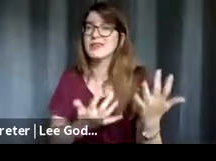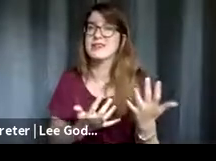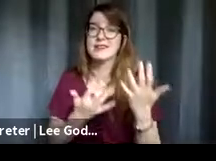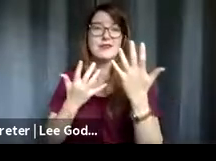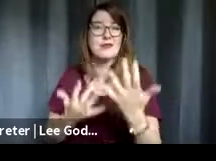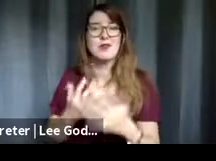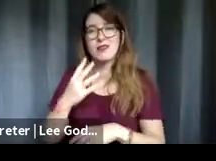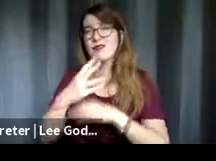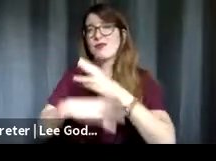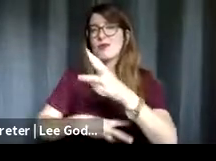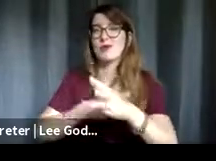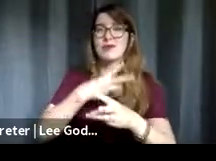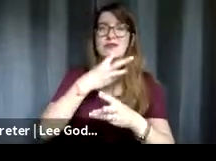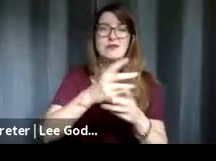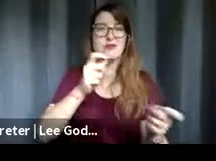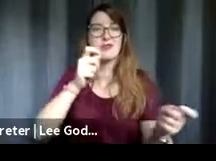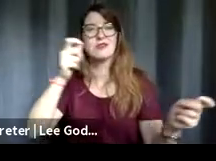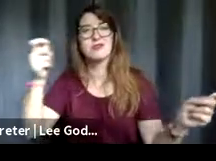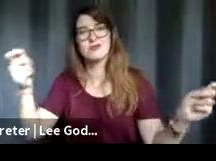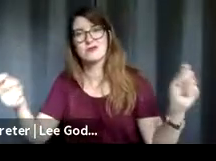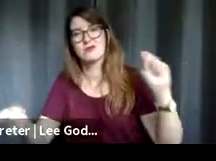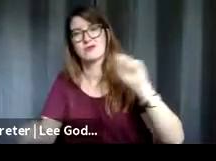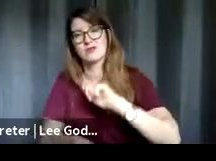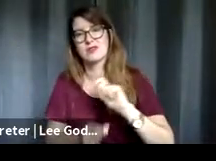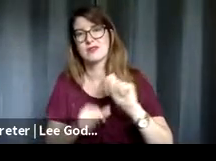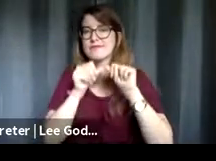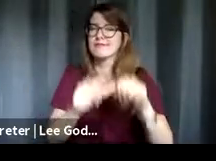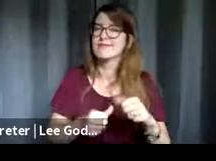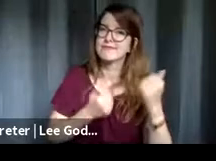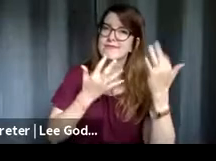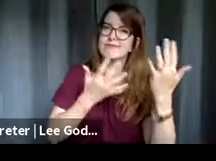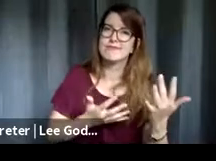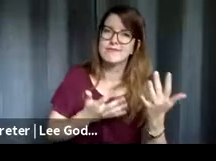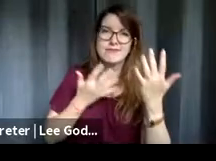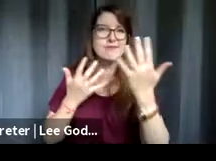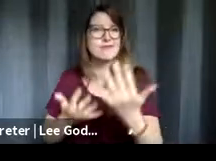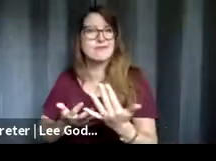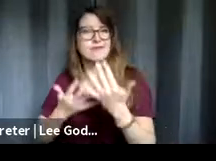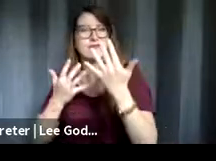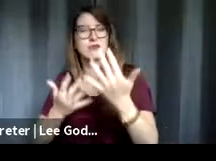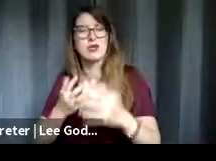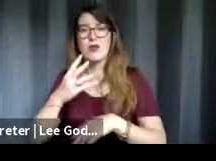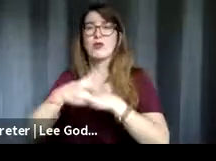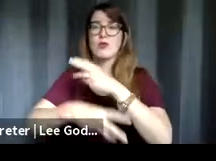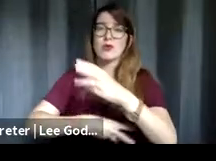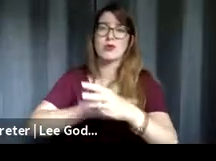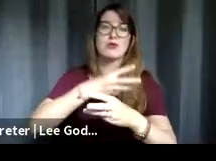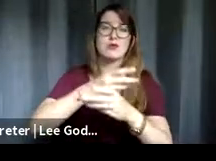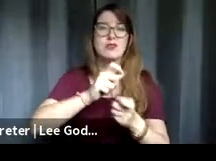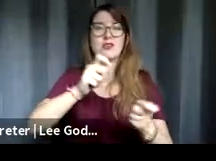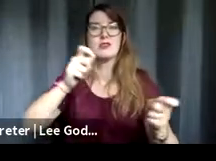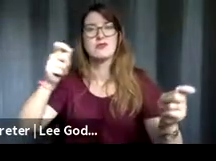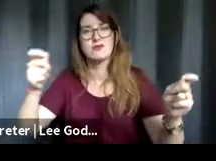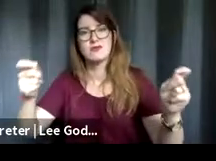waiting, waiting, waiting on the world to change. We'll keep on waiting, waiting on the world